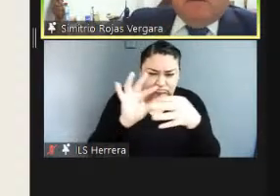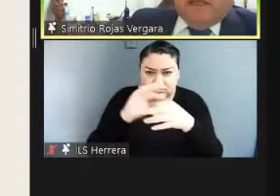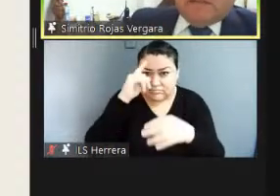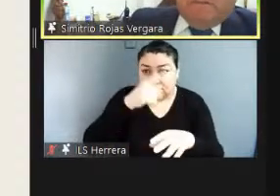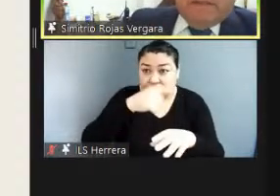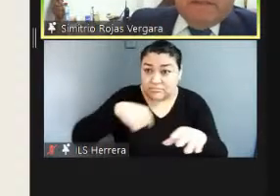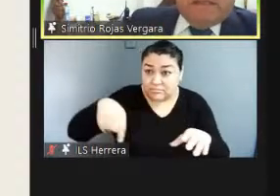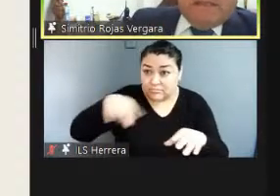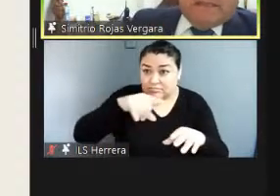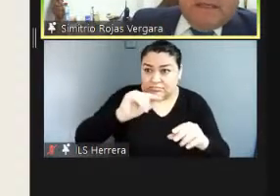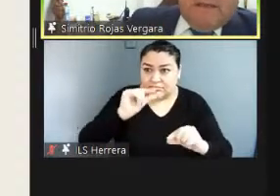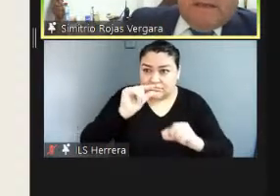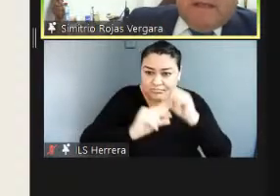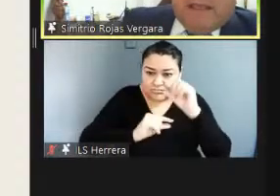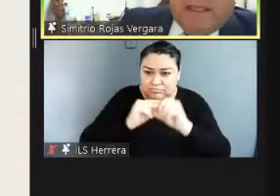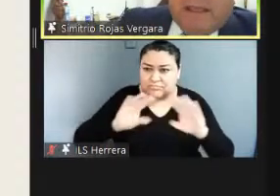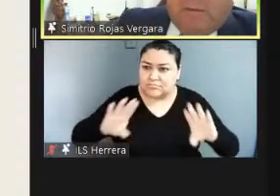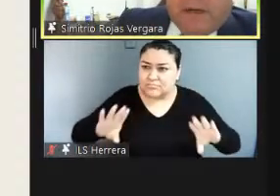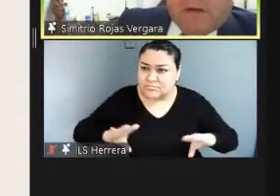professors,